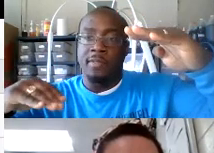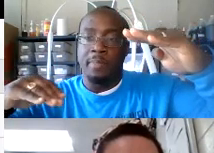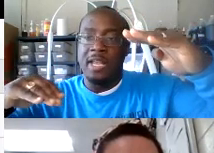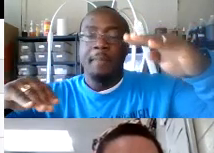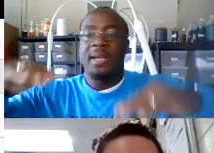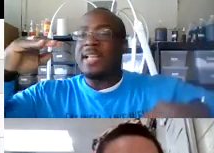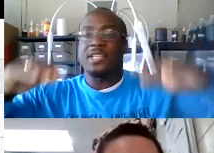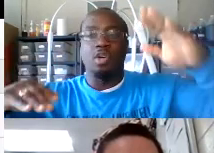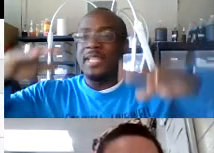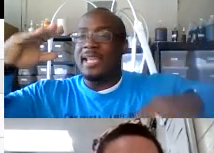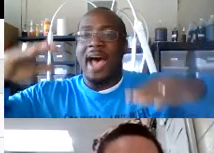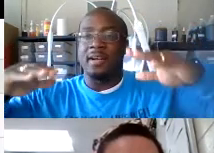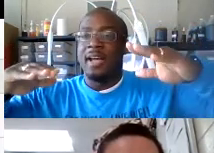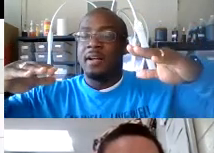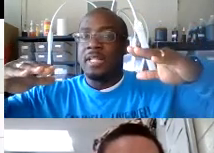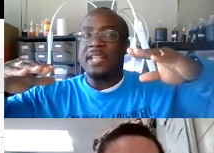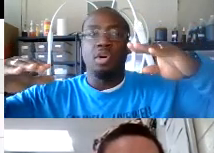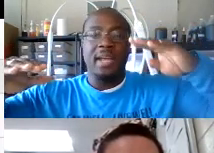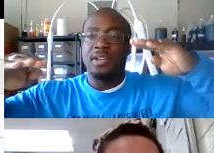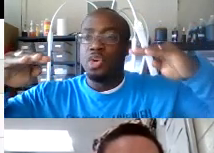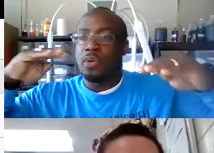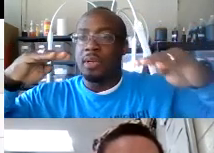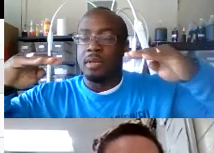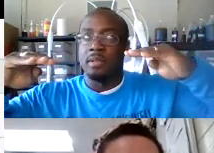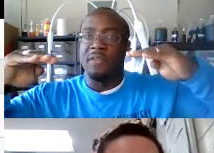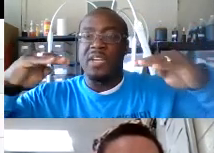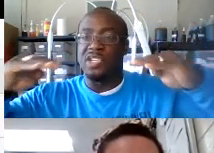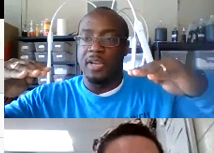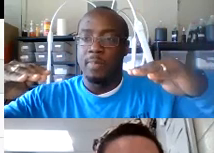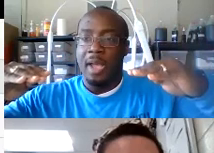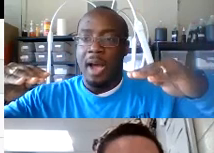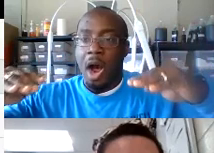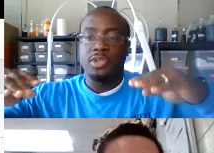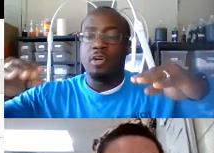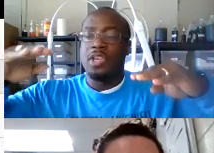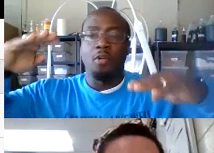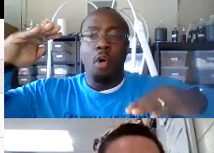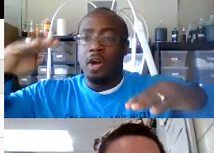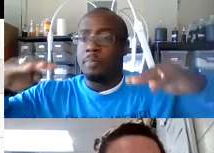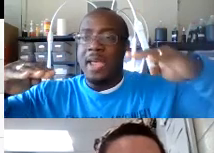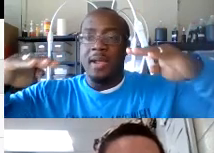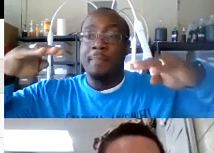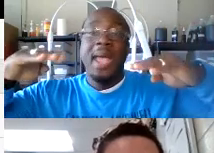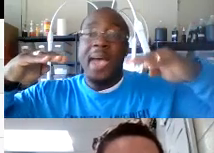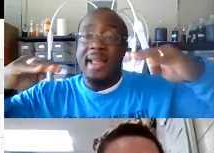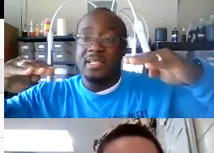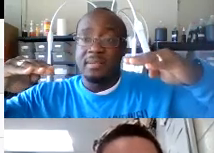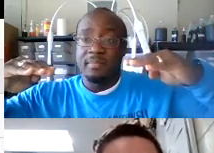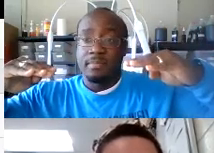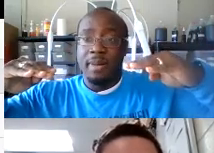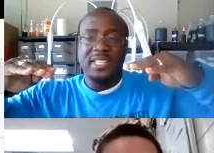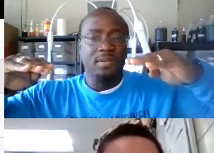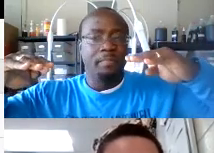100 of the B, because that's going to take it out of, there's going to be a nutrient deficiency. Also, your water may